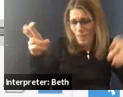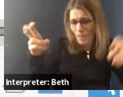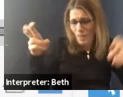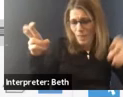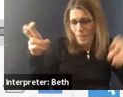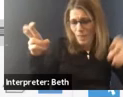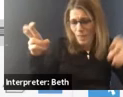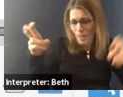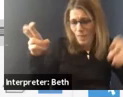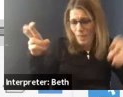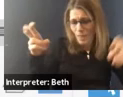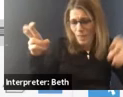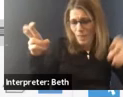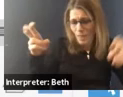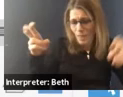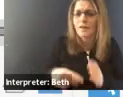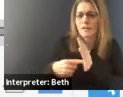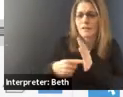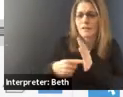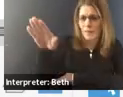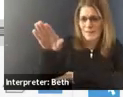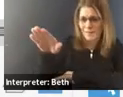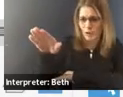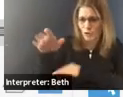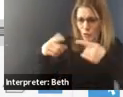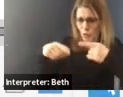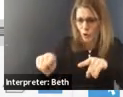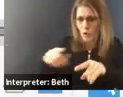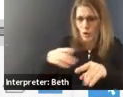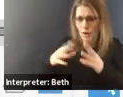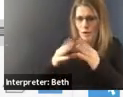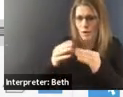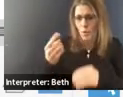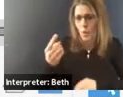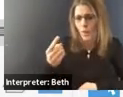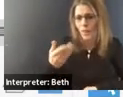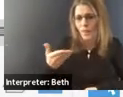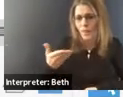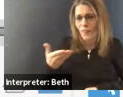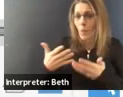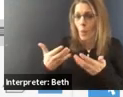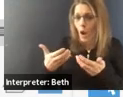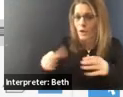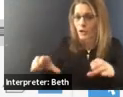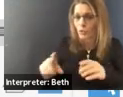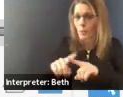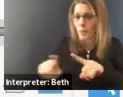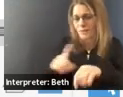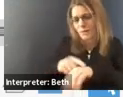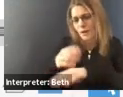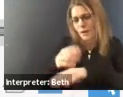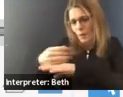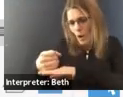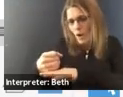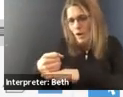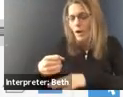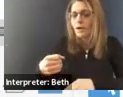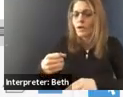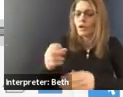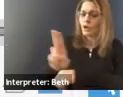afternoon in my session, one of the things I wanted to do, but I ran out of time, was using drawing